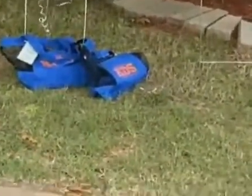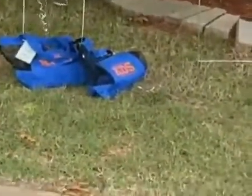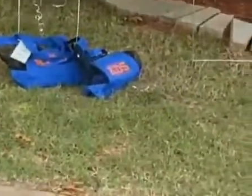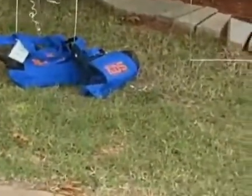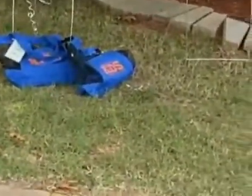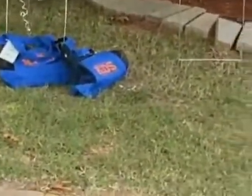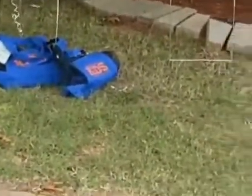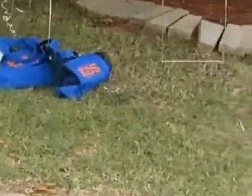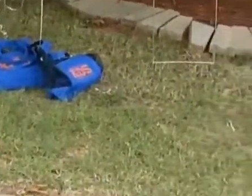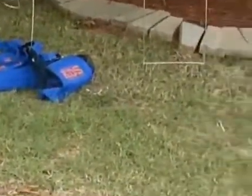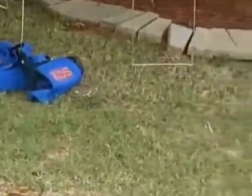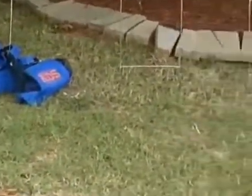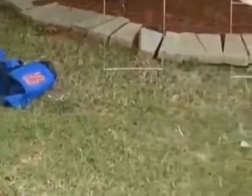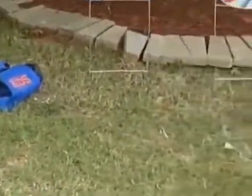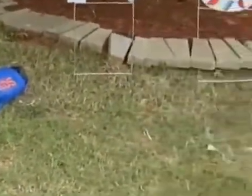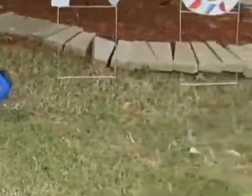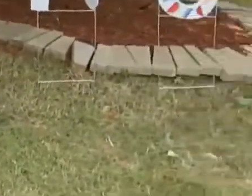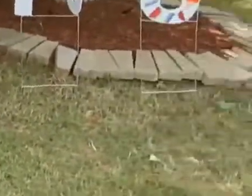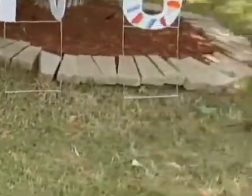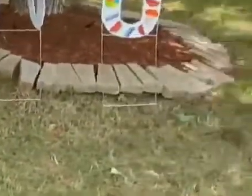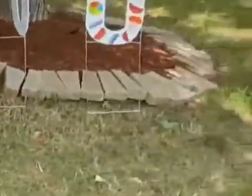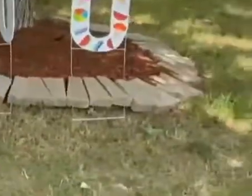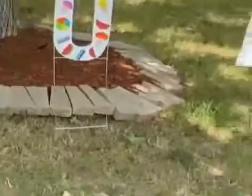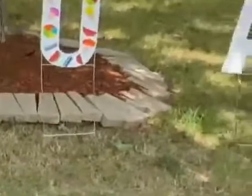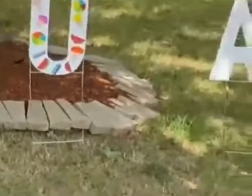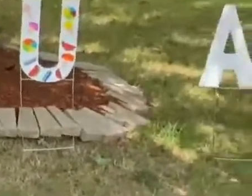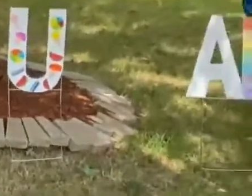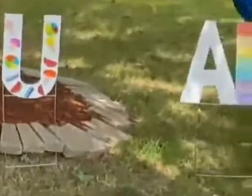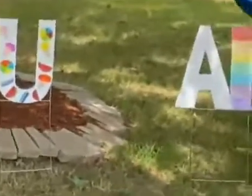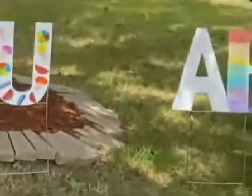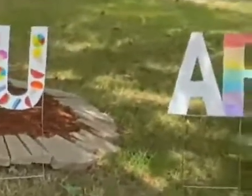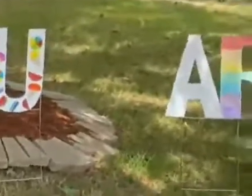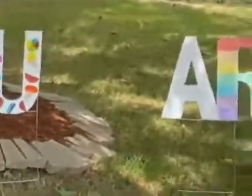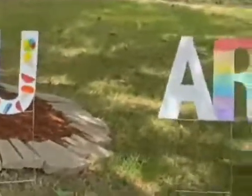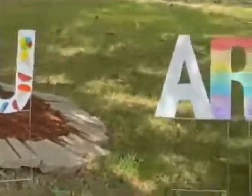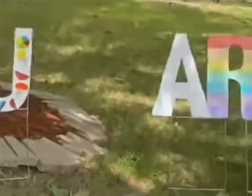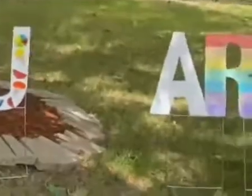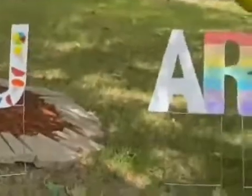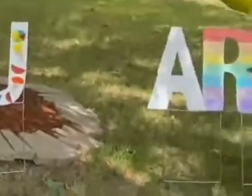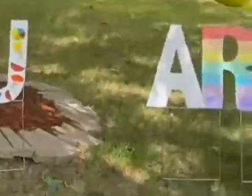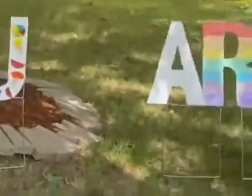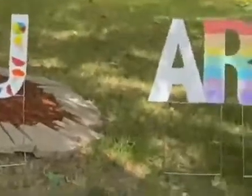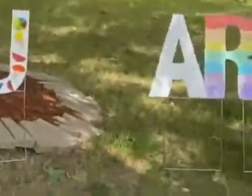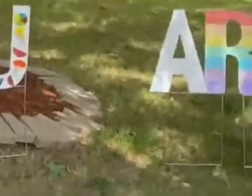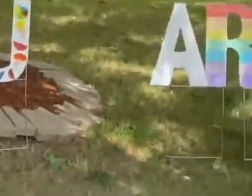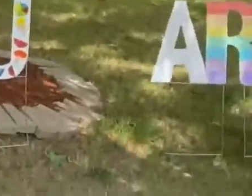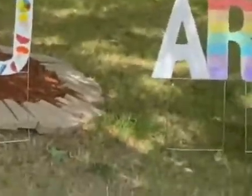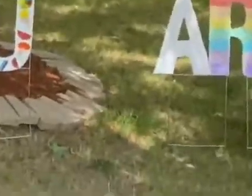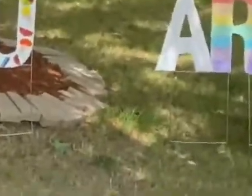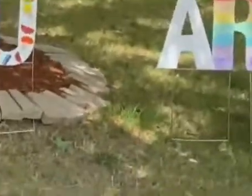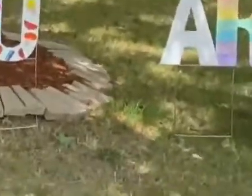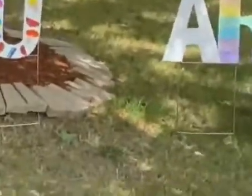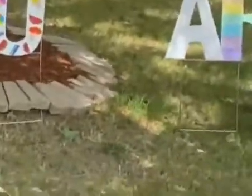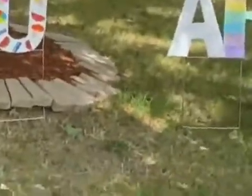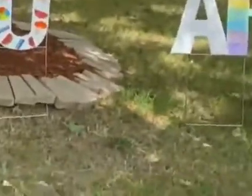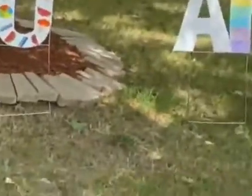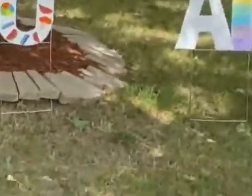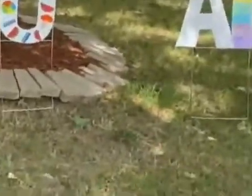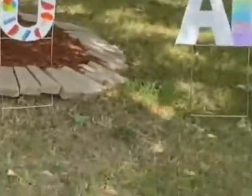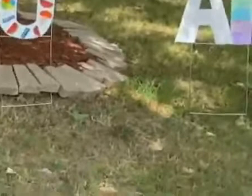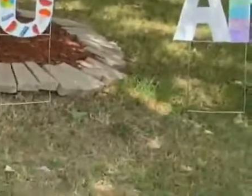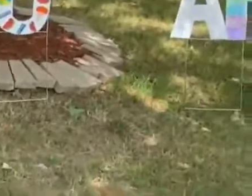low, sweet chariot, coming for to carry me home. I love